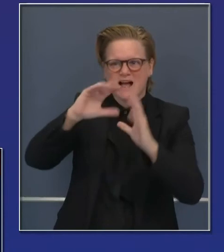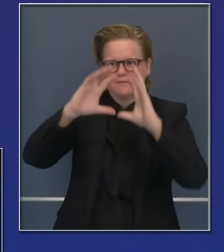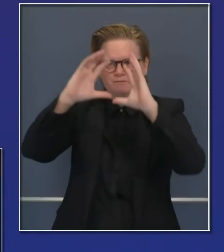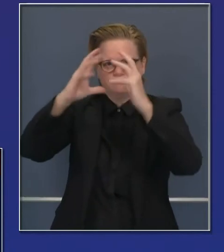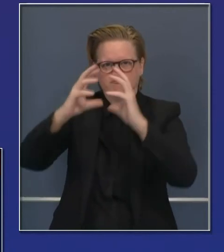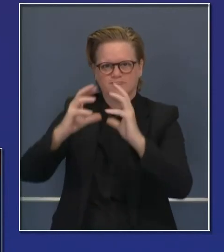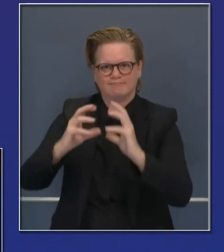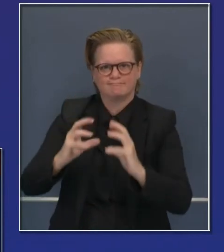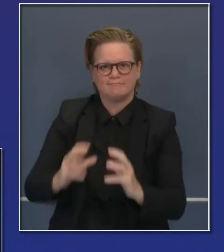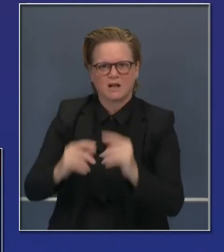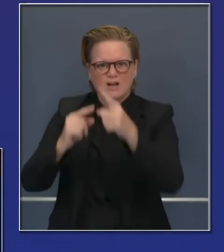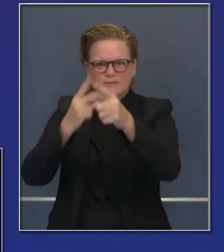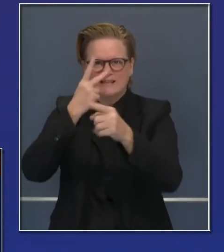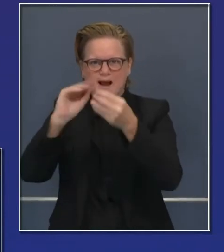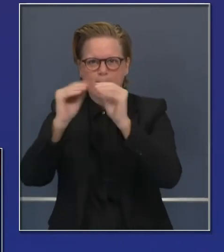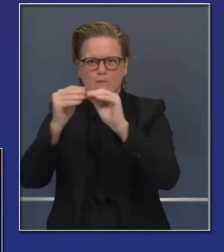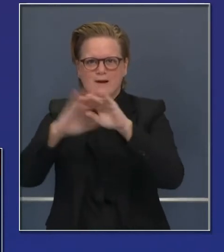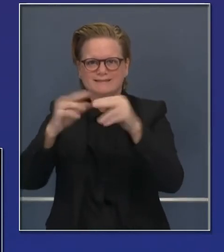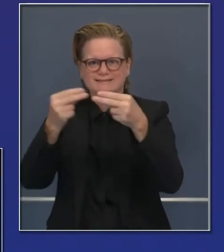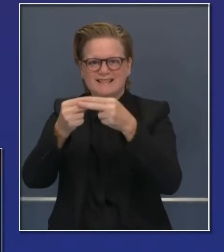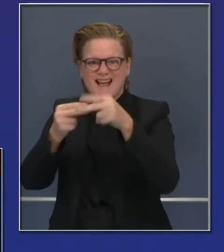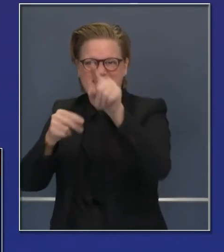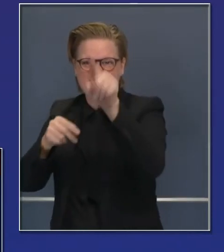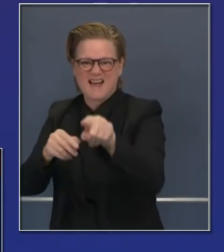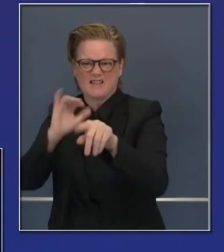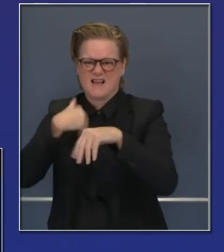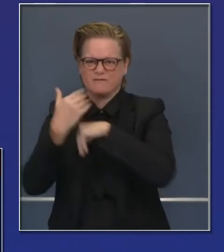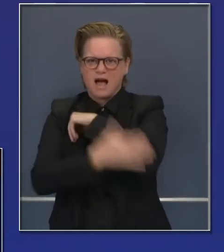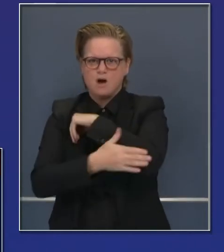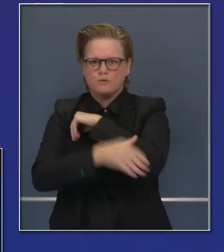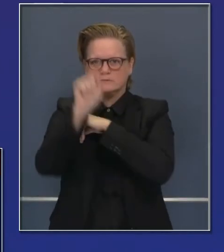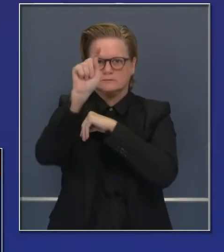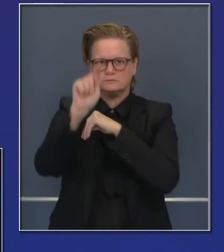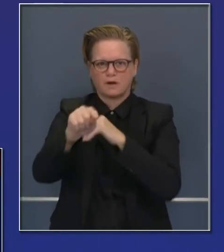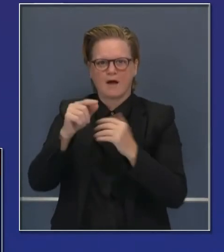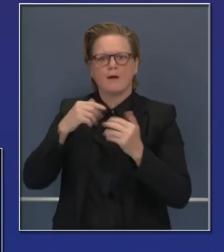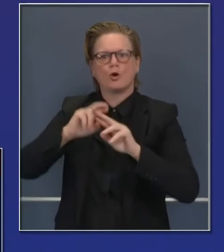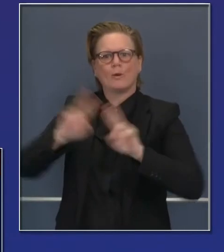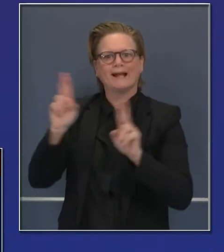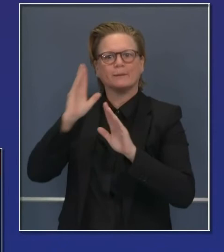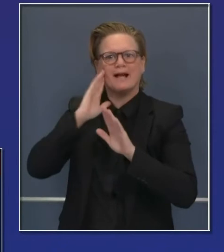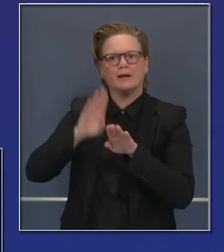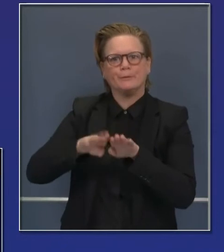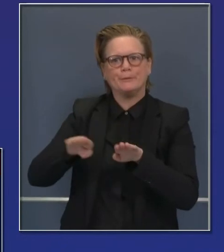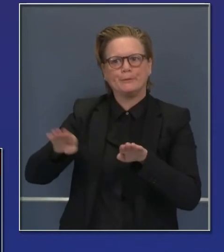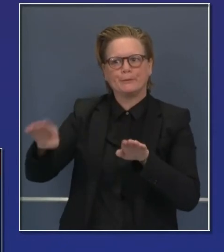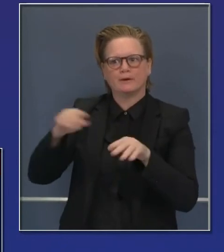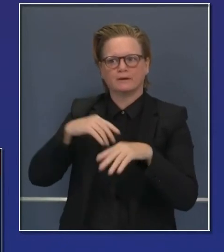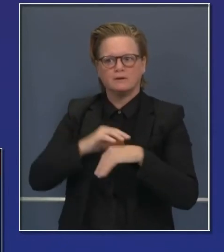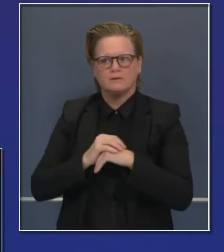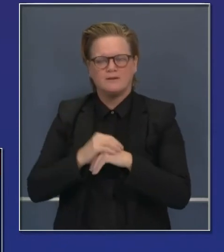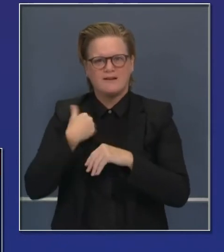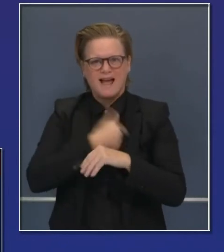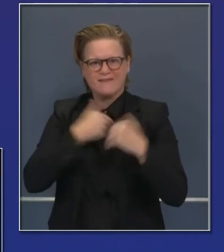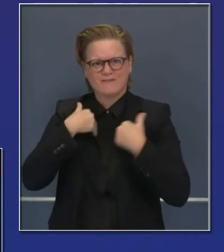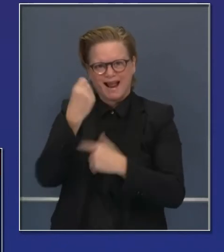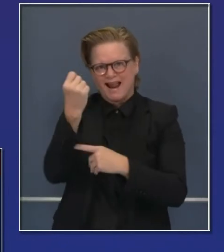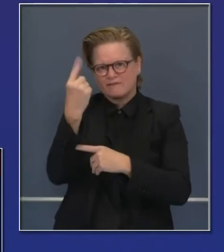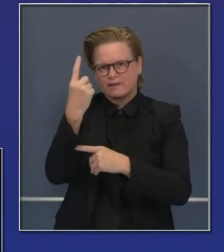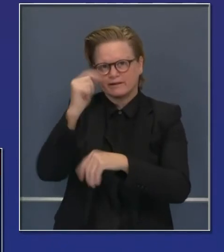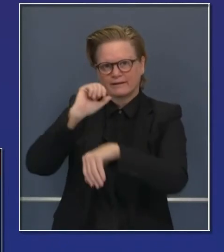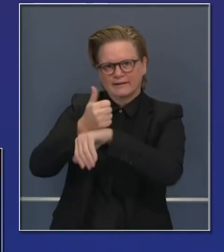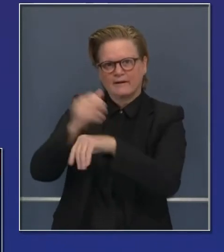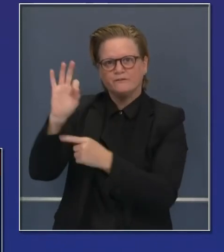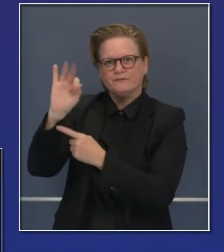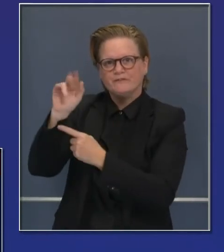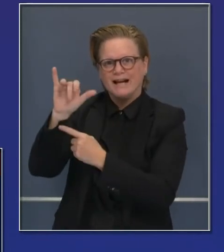these are the 11 pre-positioned surge facilities that are in warm status all up and down the state. And as